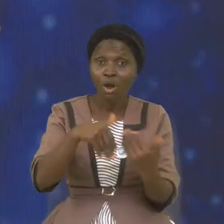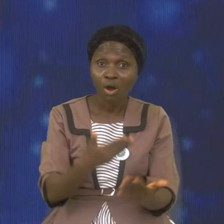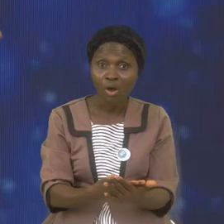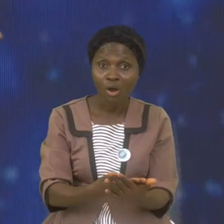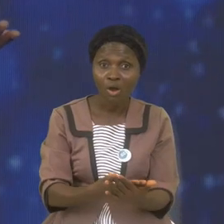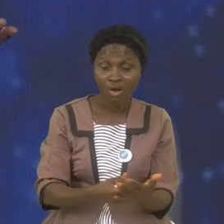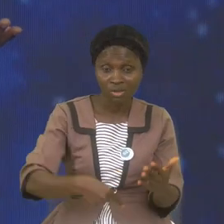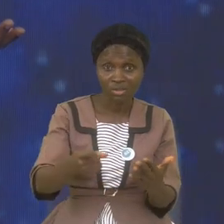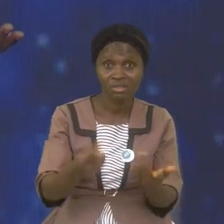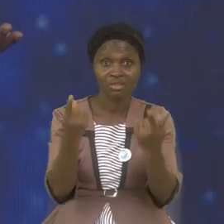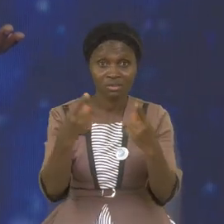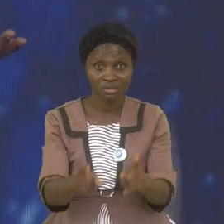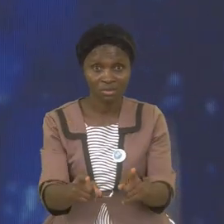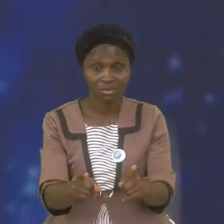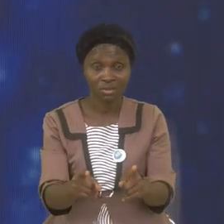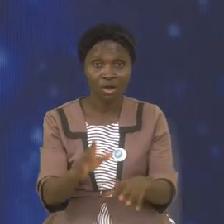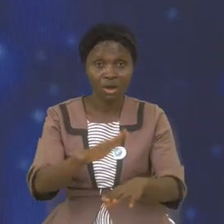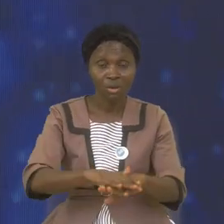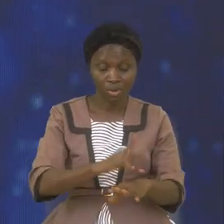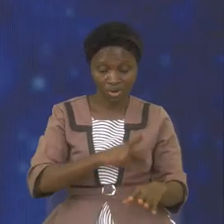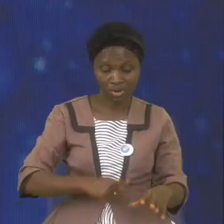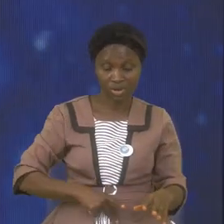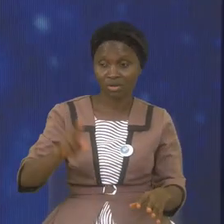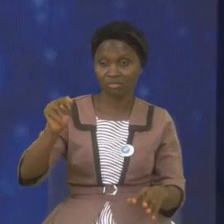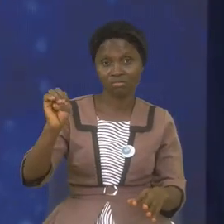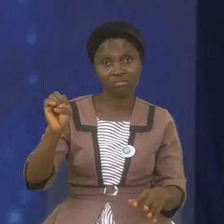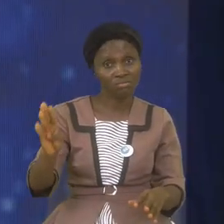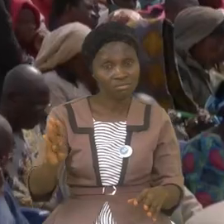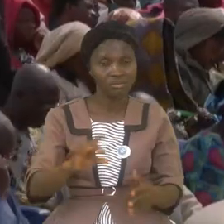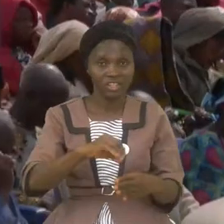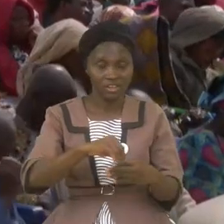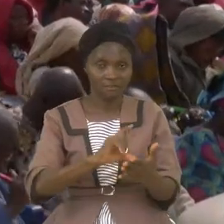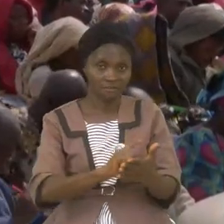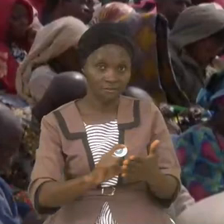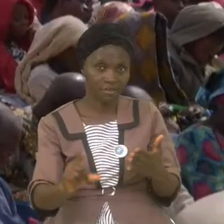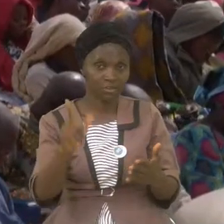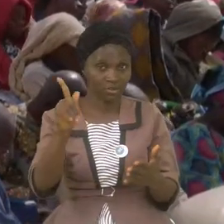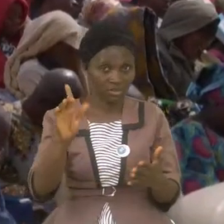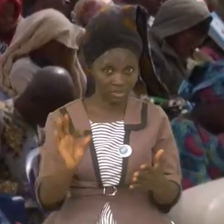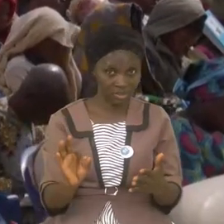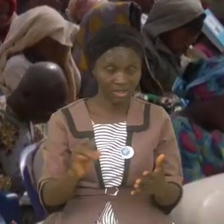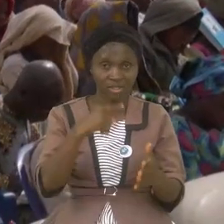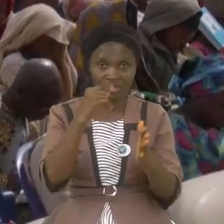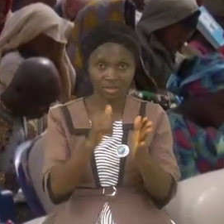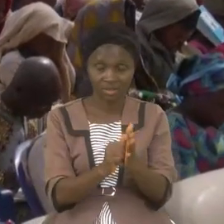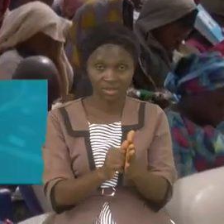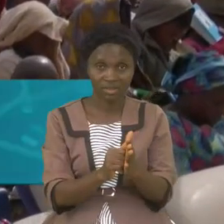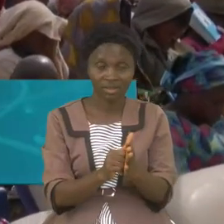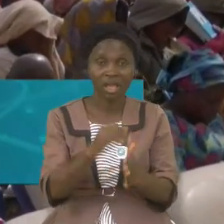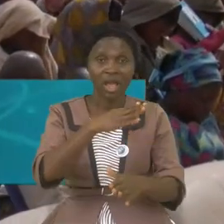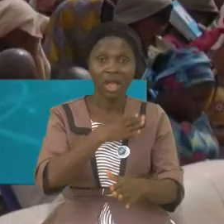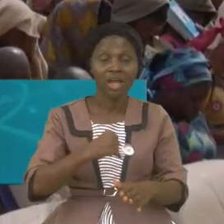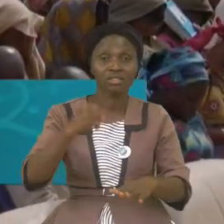upon King Nebuchadnezzar. In verse 29, it says, at the end